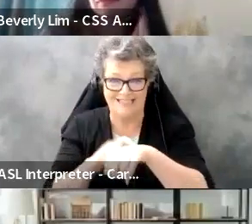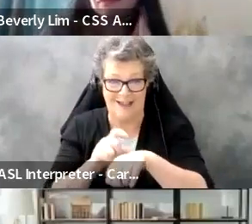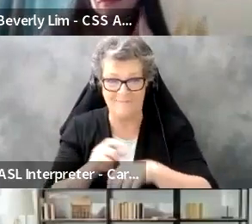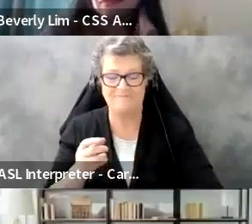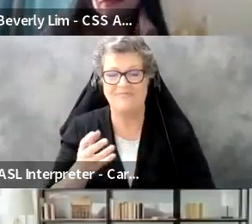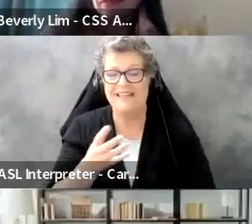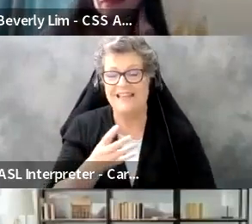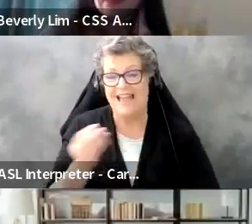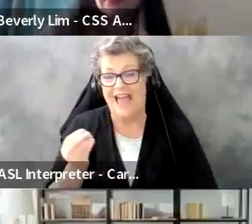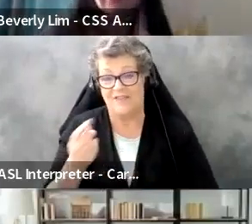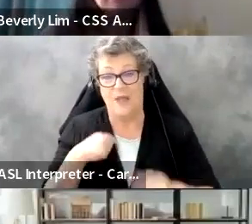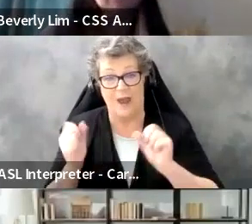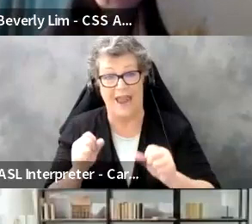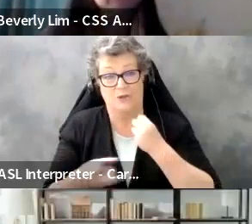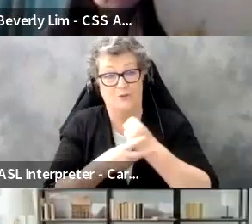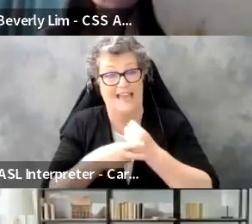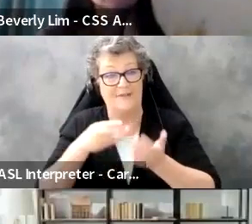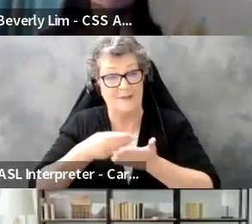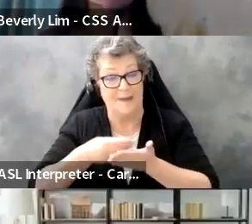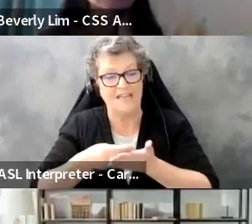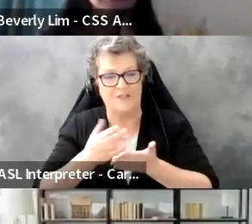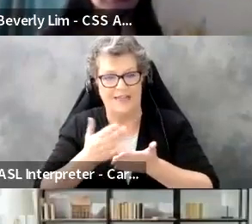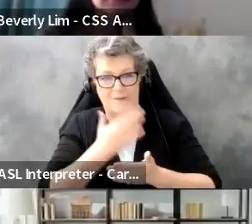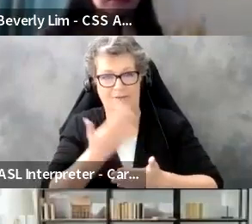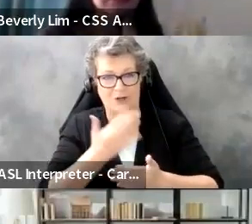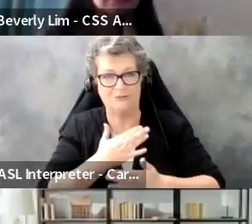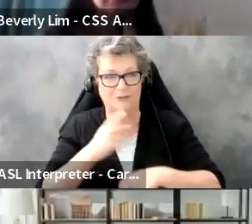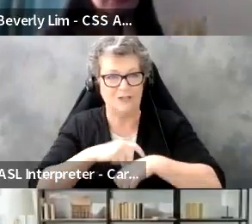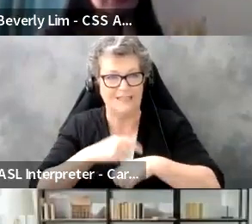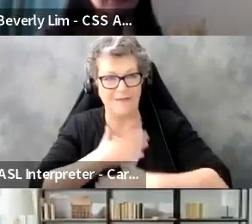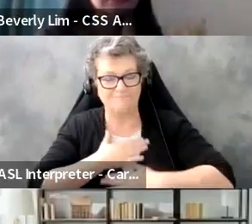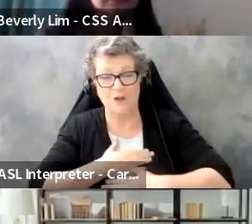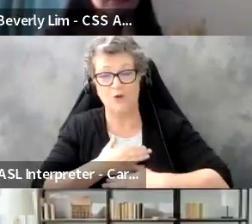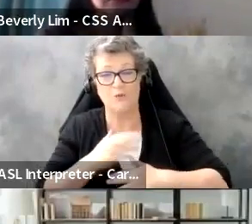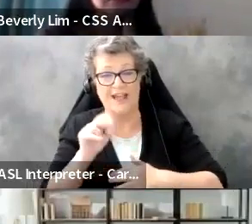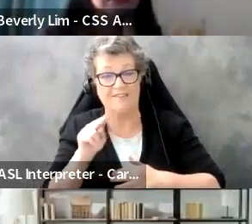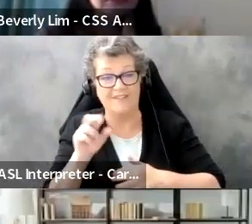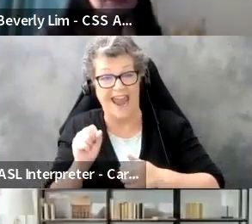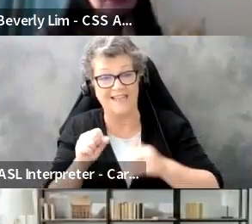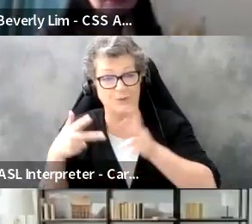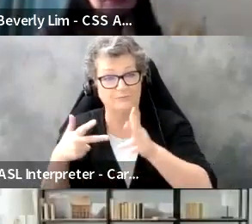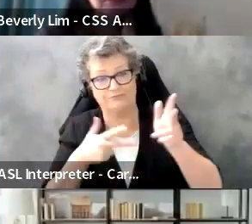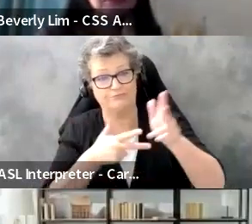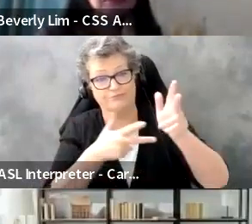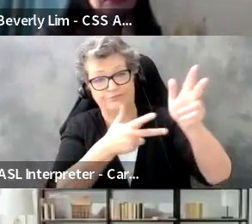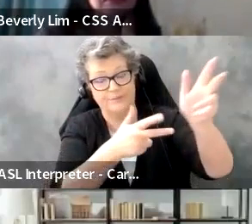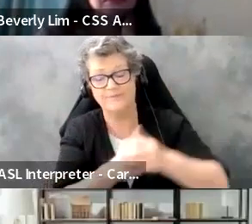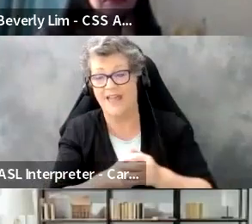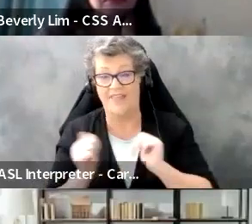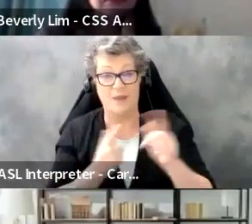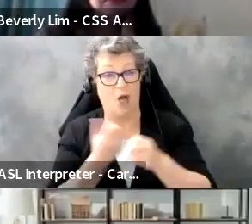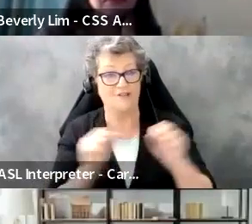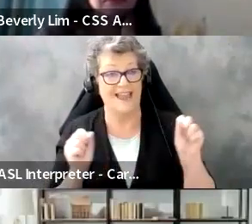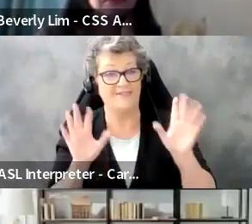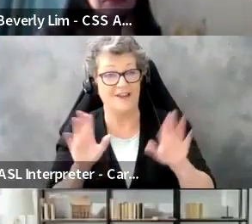They had, were able to save up some money so they can have a good time there. We took a few vans out and they were all safe and had a